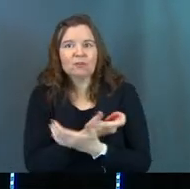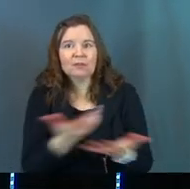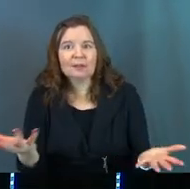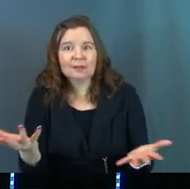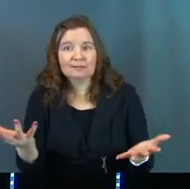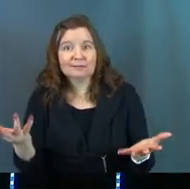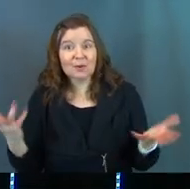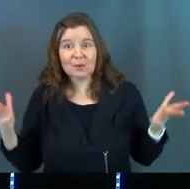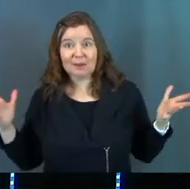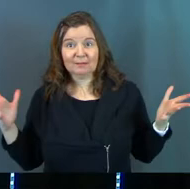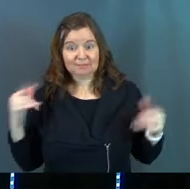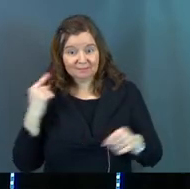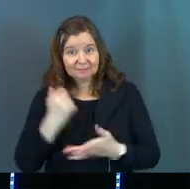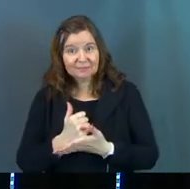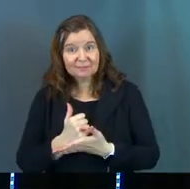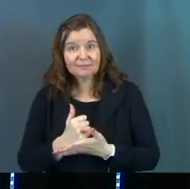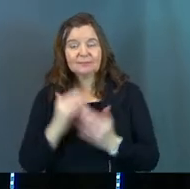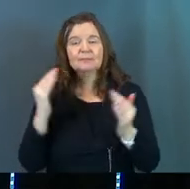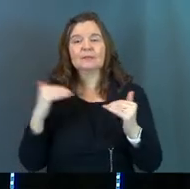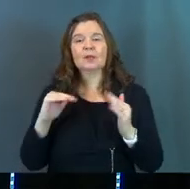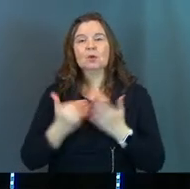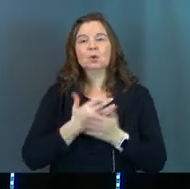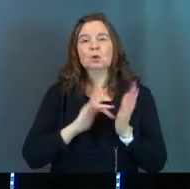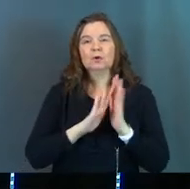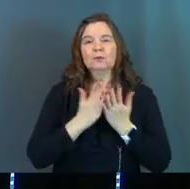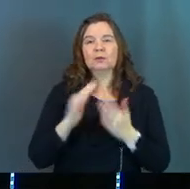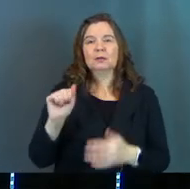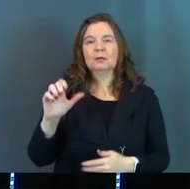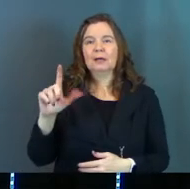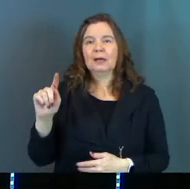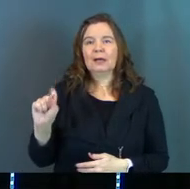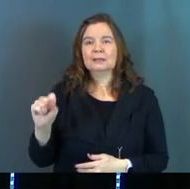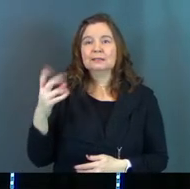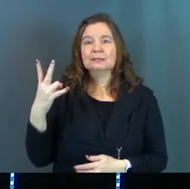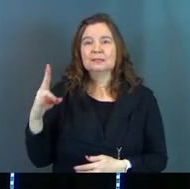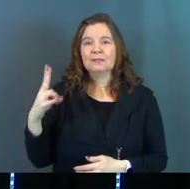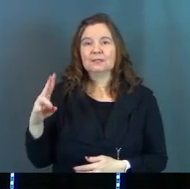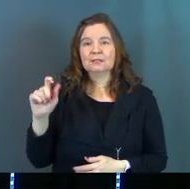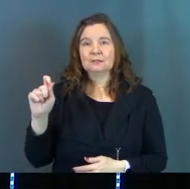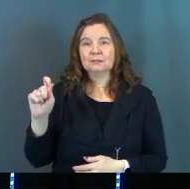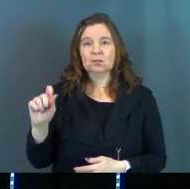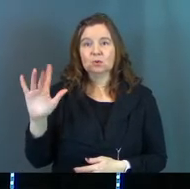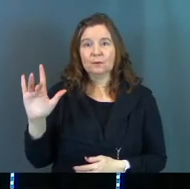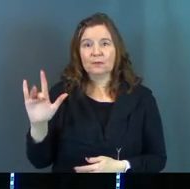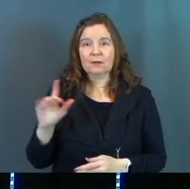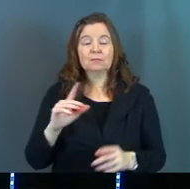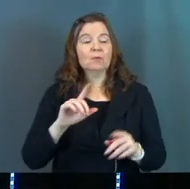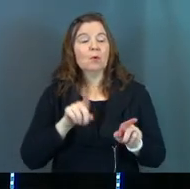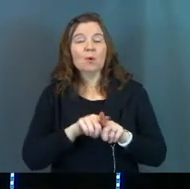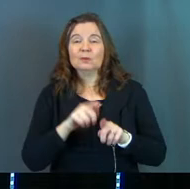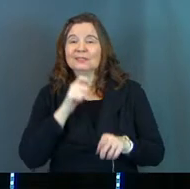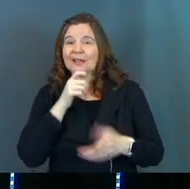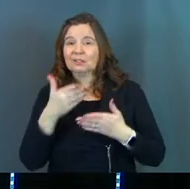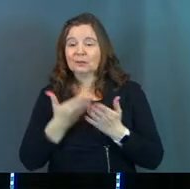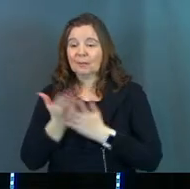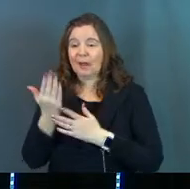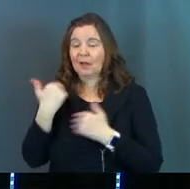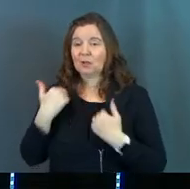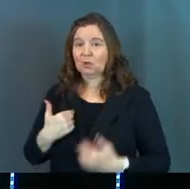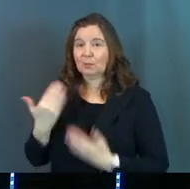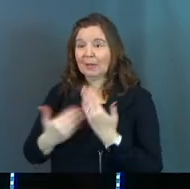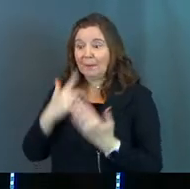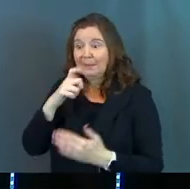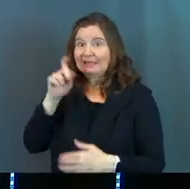hills. Amen? Acts 17, 25. Nor is he served by human hands, as if he